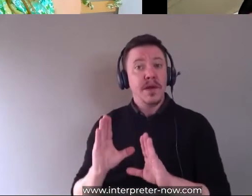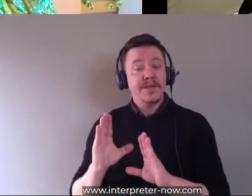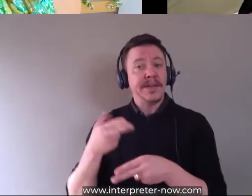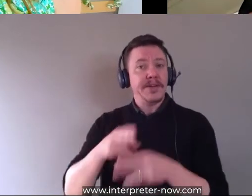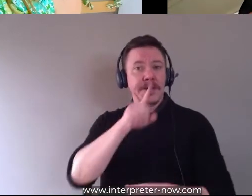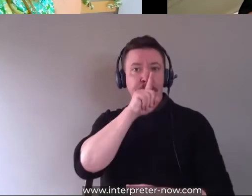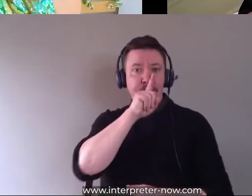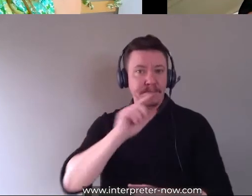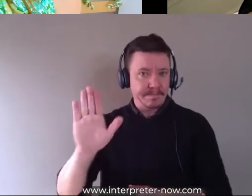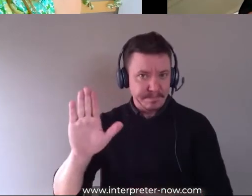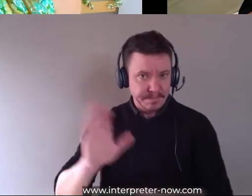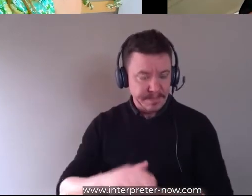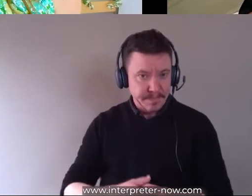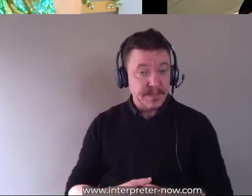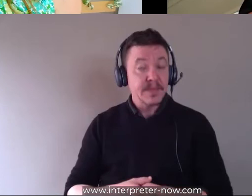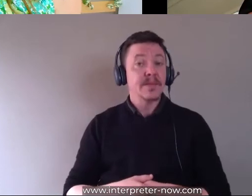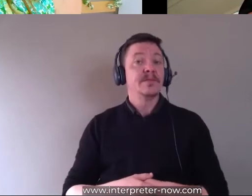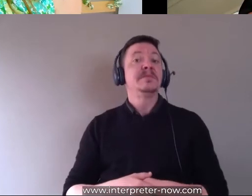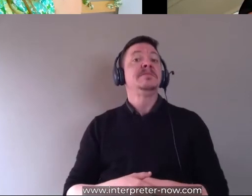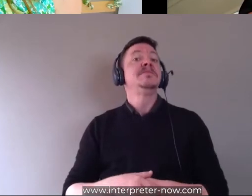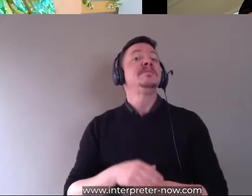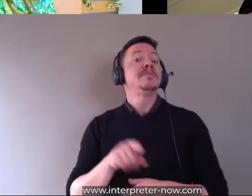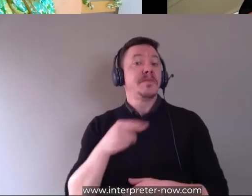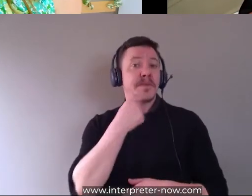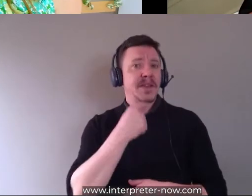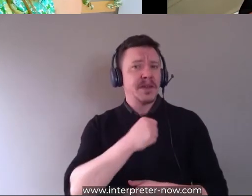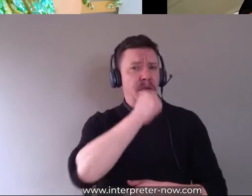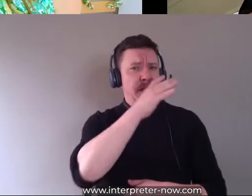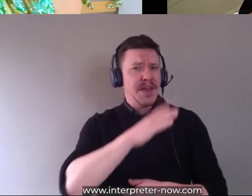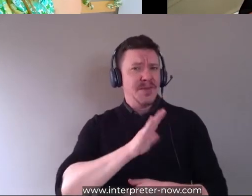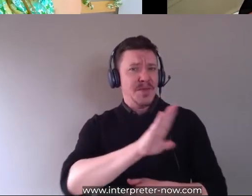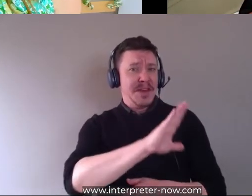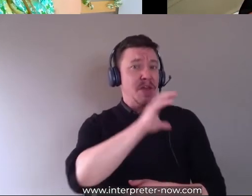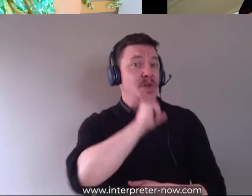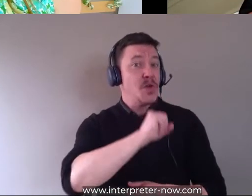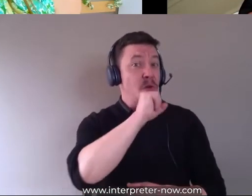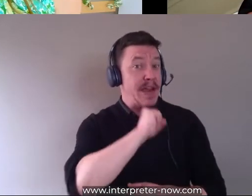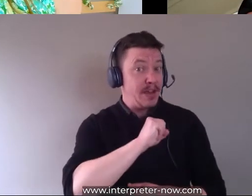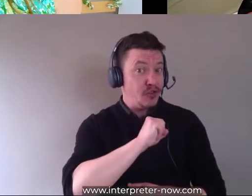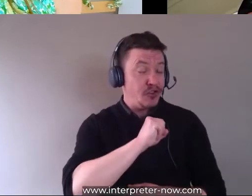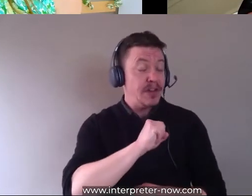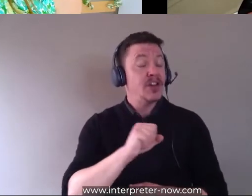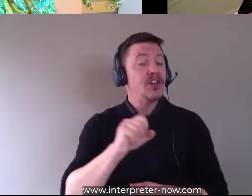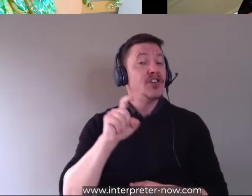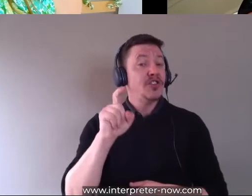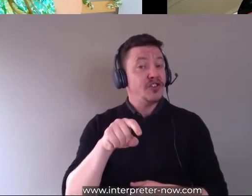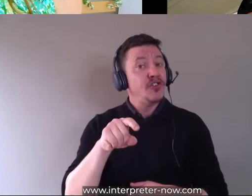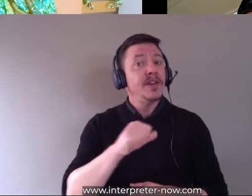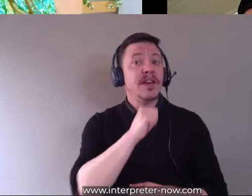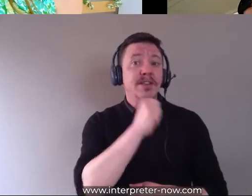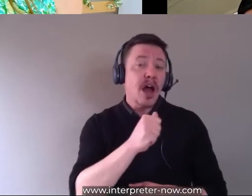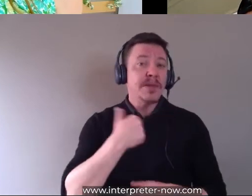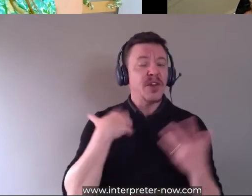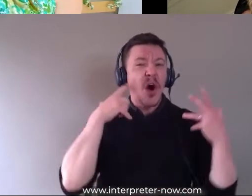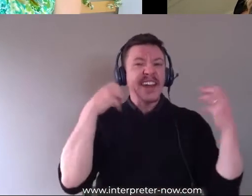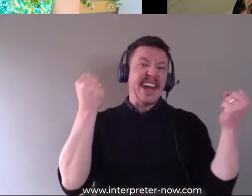name even went as far as to say that a woman of my age should not be so